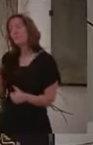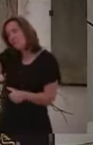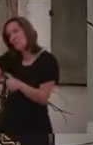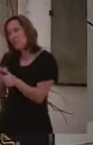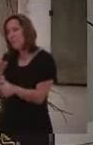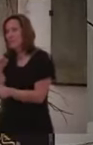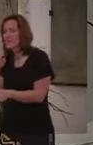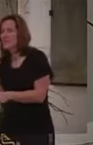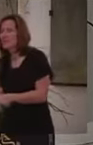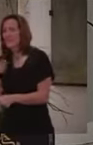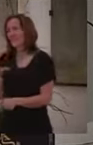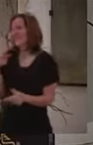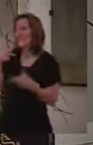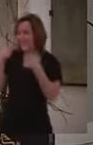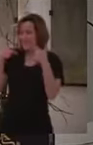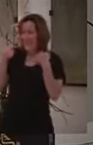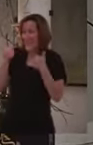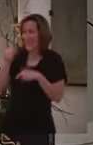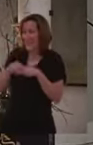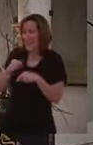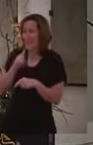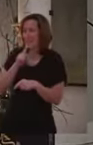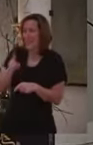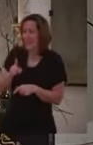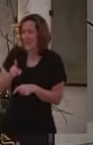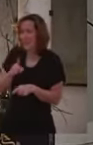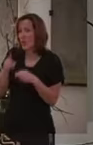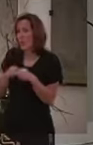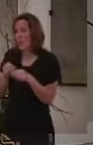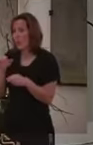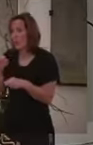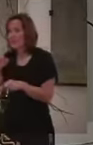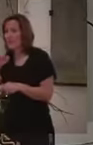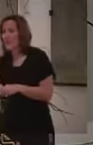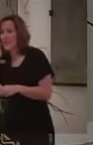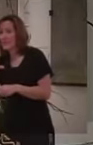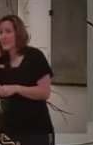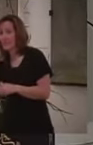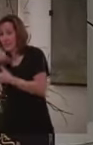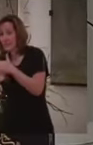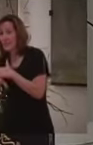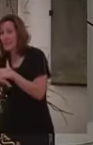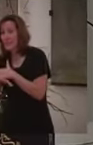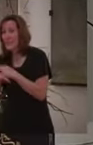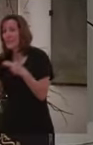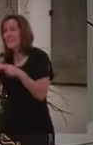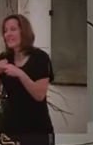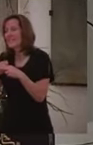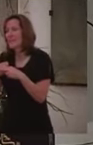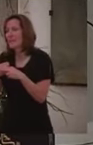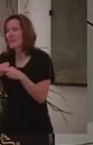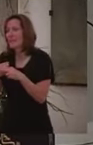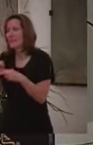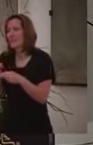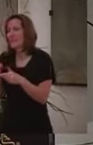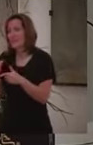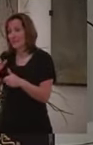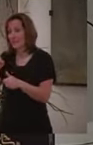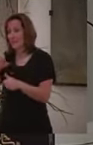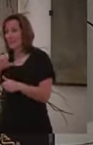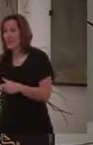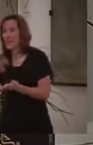Remember, Sarah laughs at the thought of it. And when Isaac is finally born, he is named that because that name means